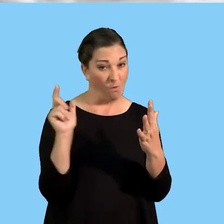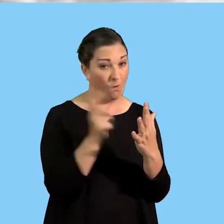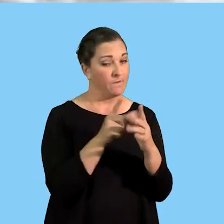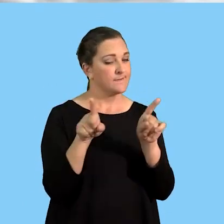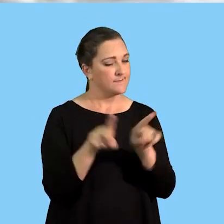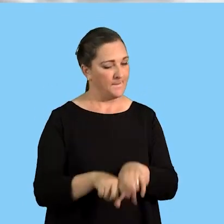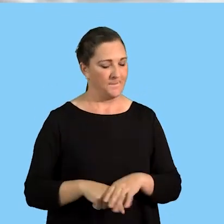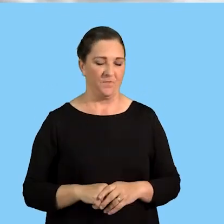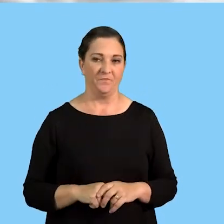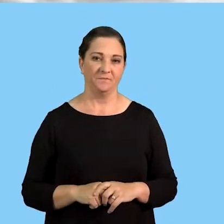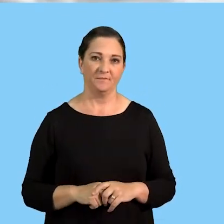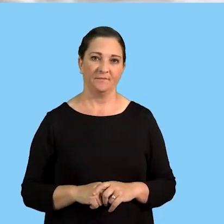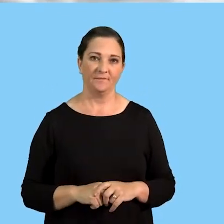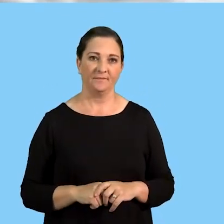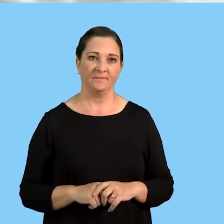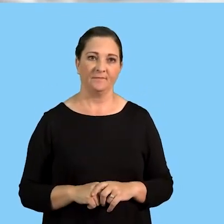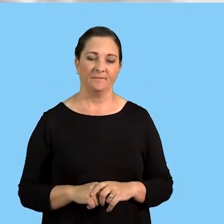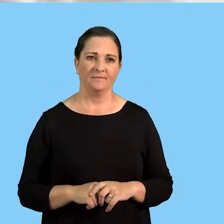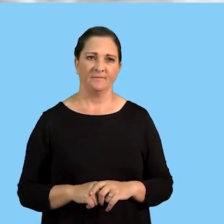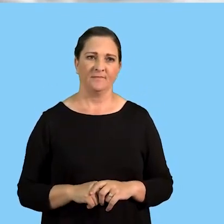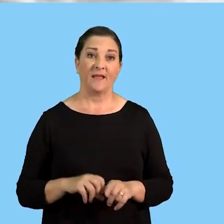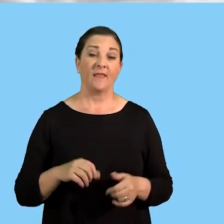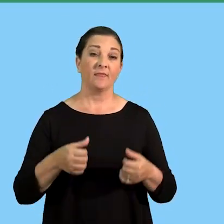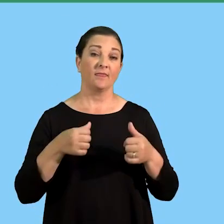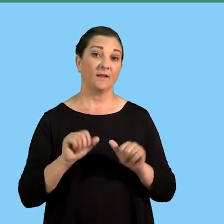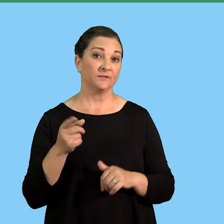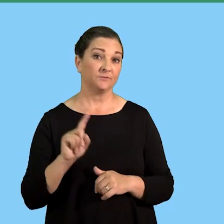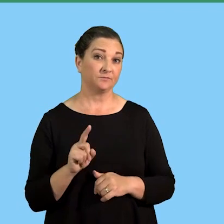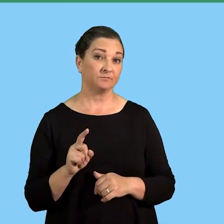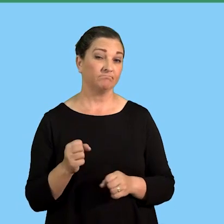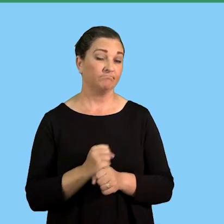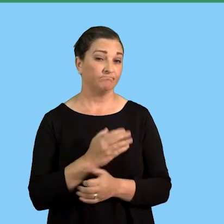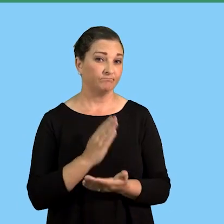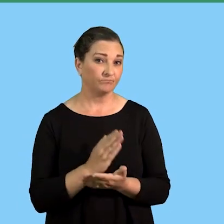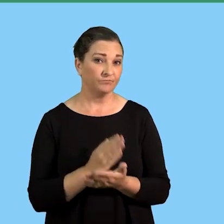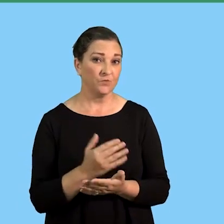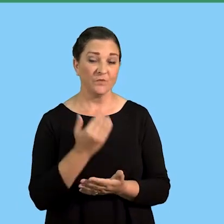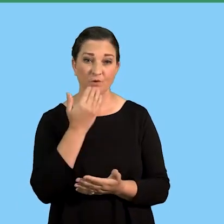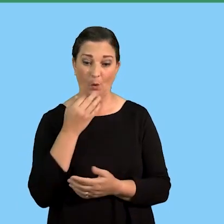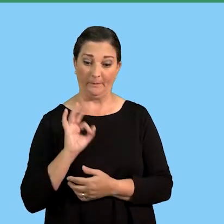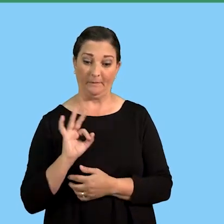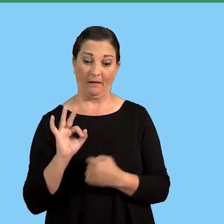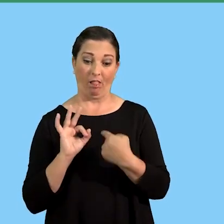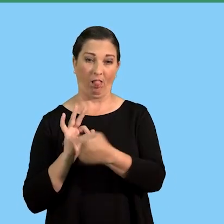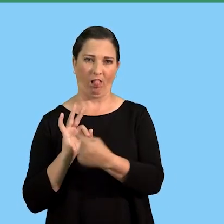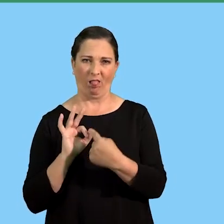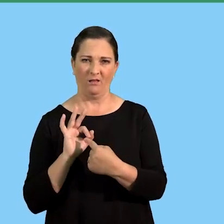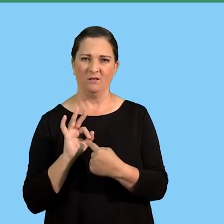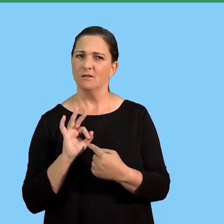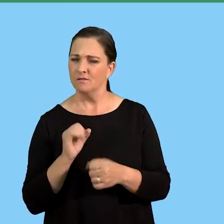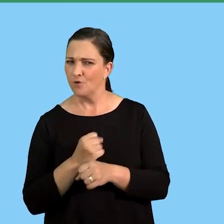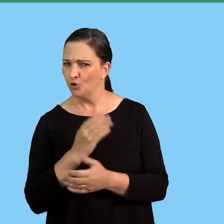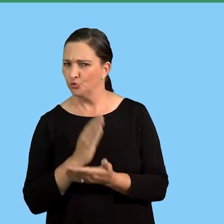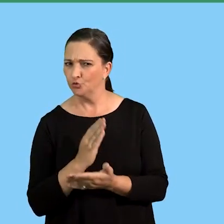of the 5 applicants must be given 30 minutes. You must then ensure that members of the interviewing